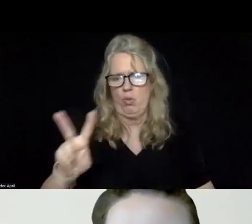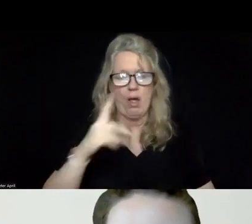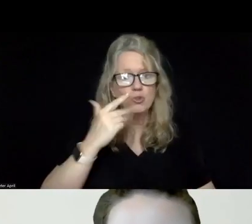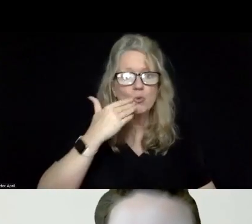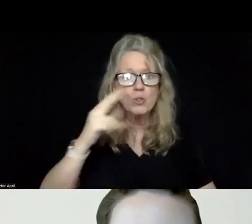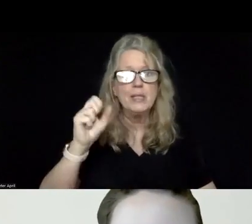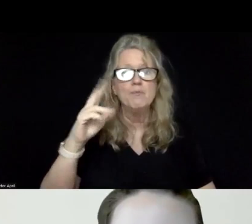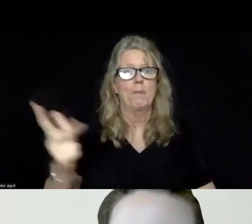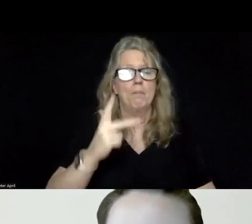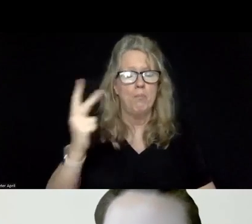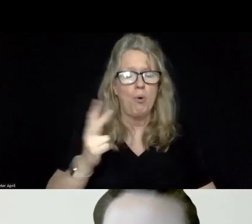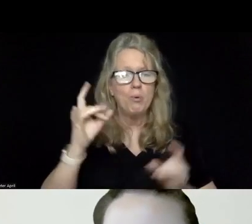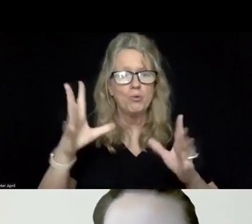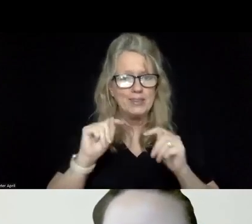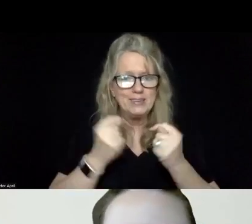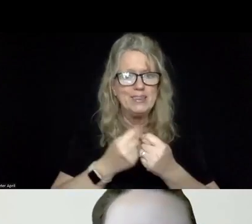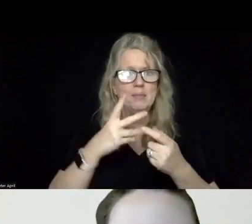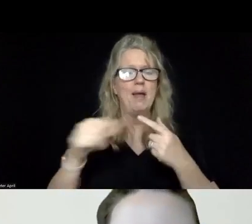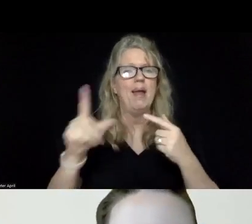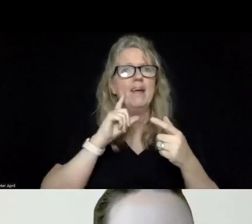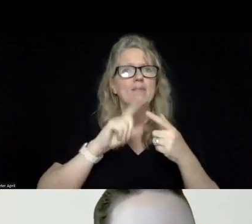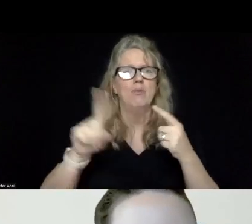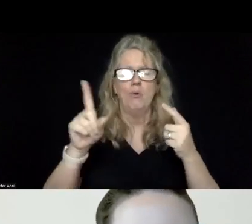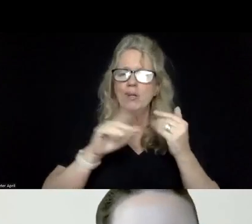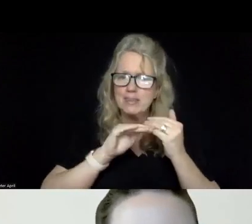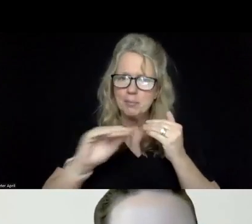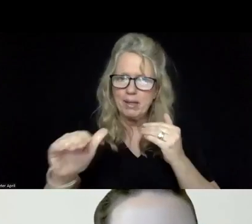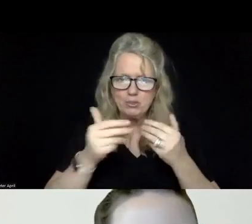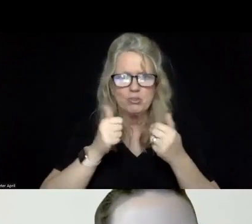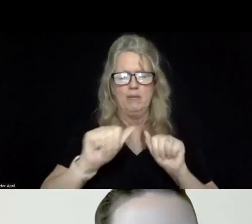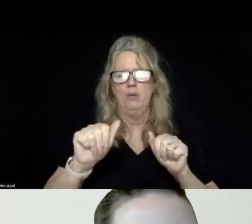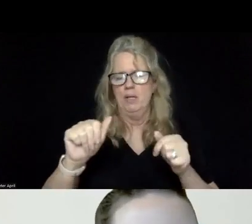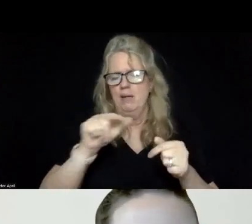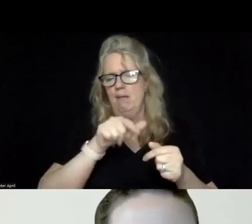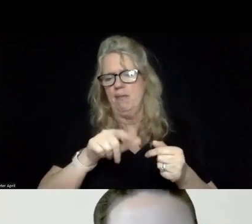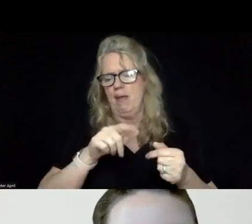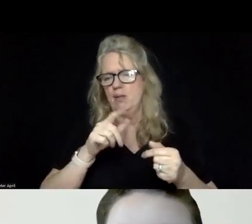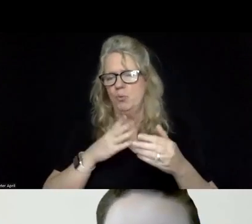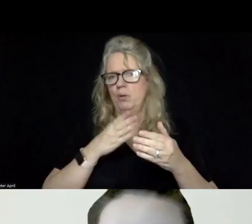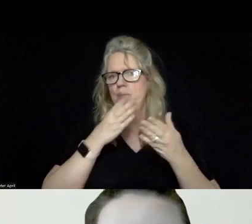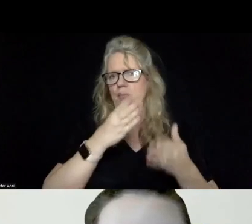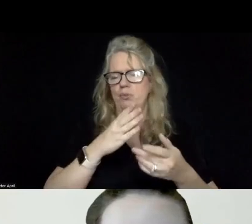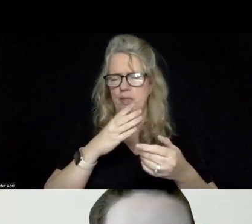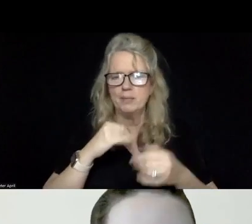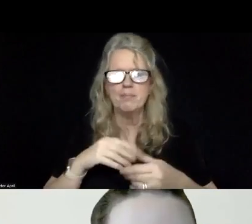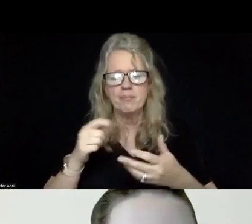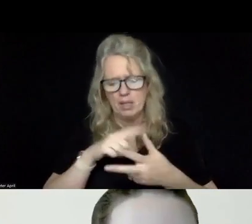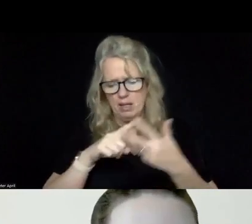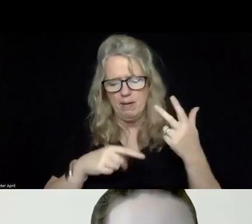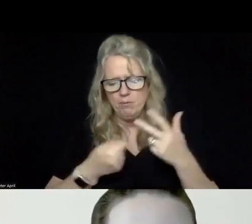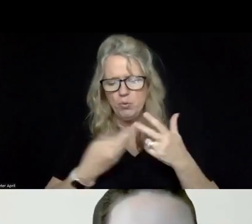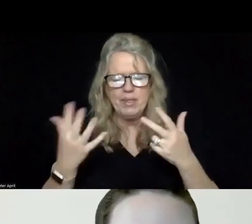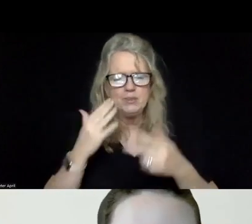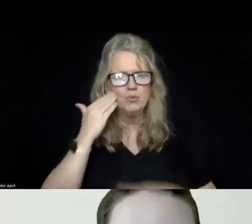mobile crisis teams and also crisis stabilization efforts in that final package. A few things to